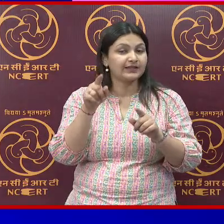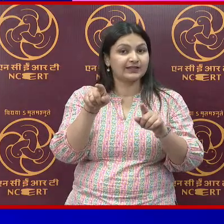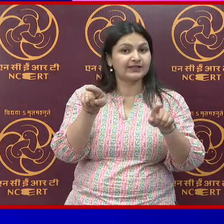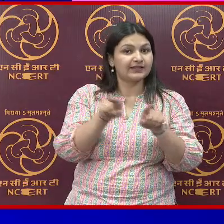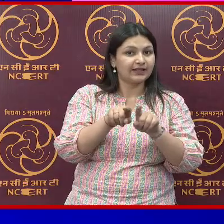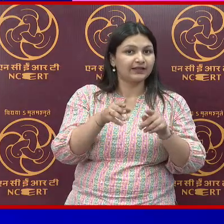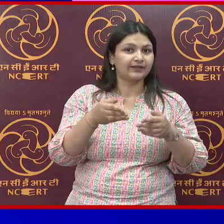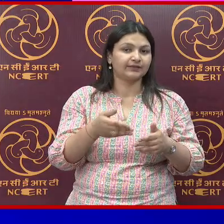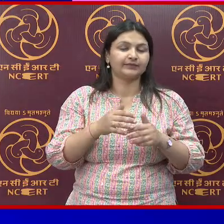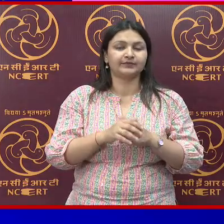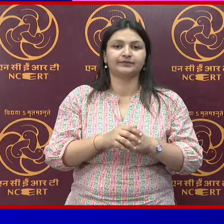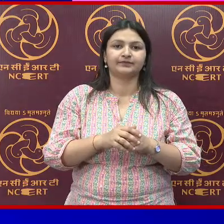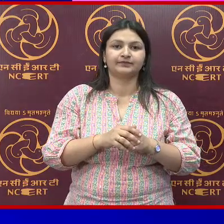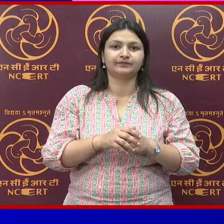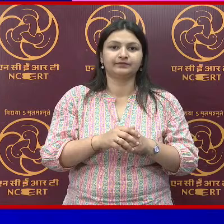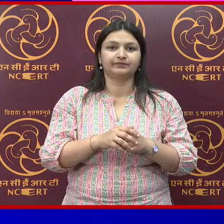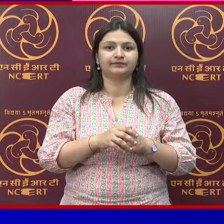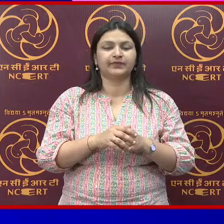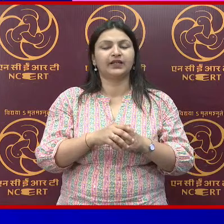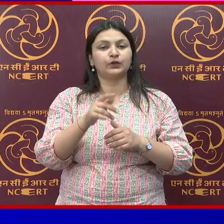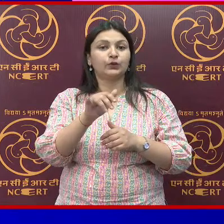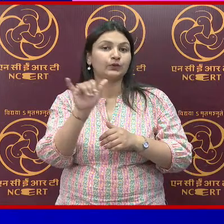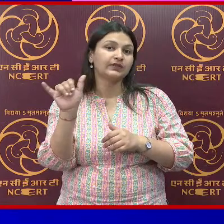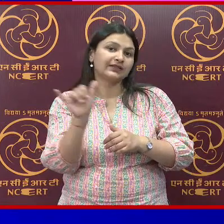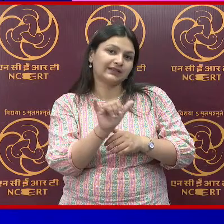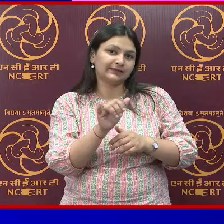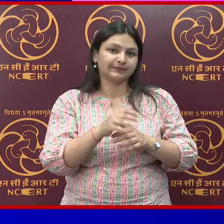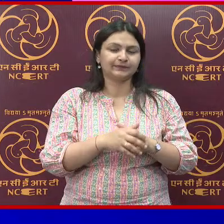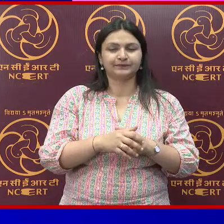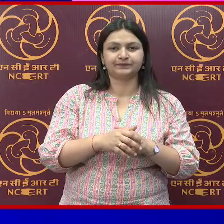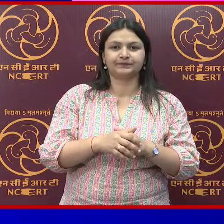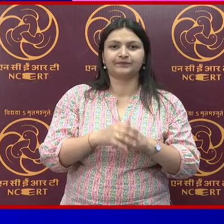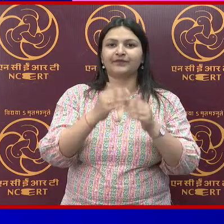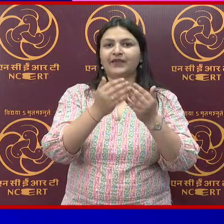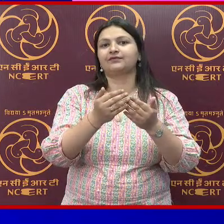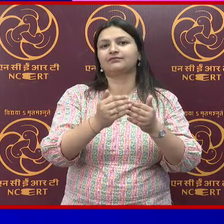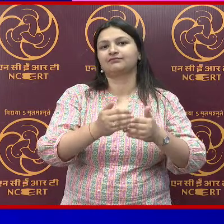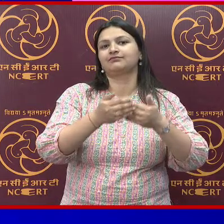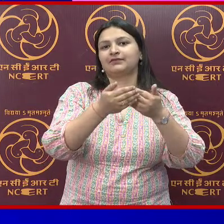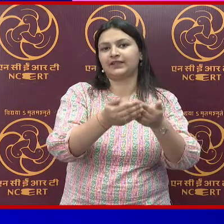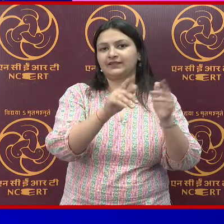tap are two rhyming words in the first stanza. Okay. Now, let us